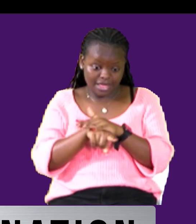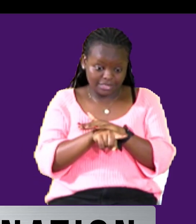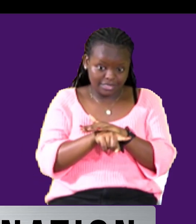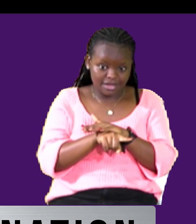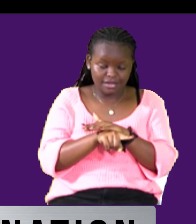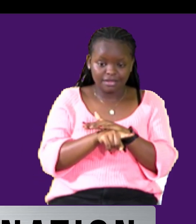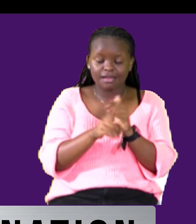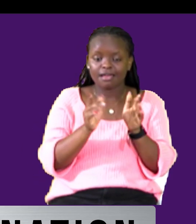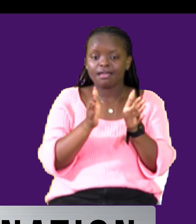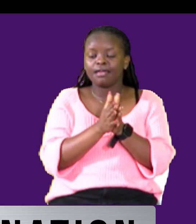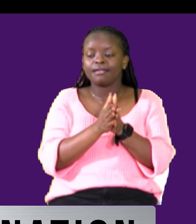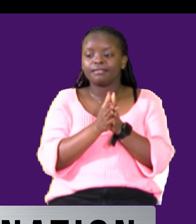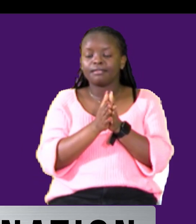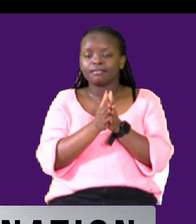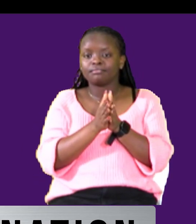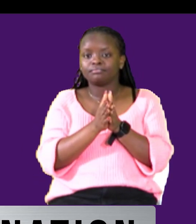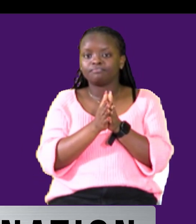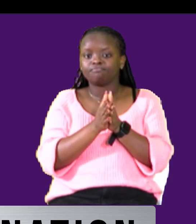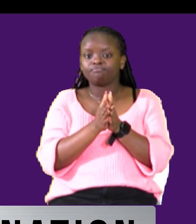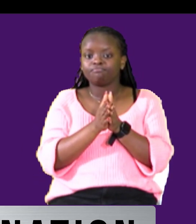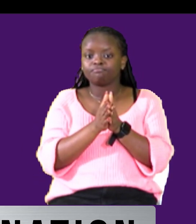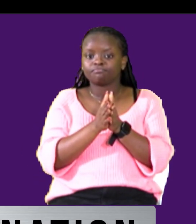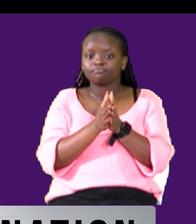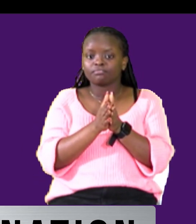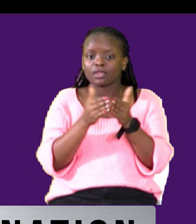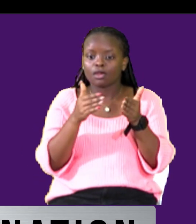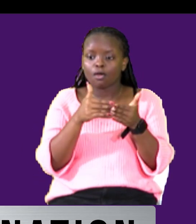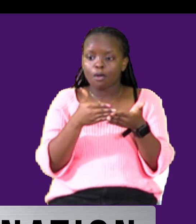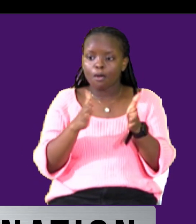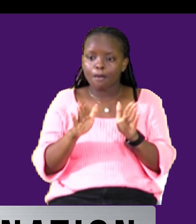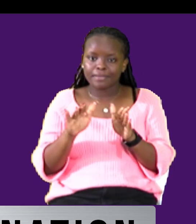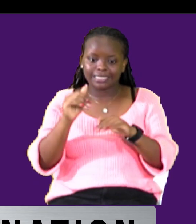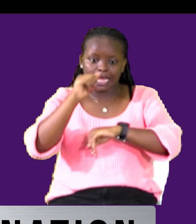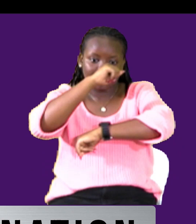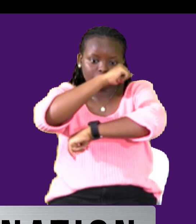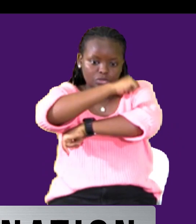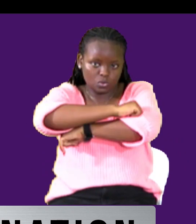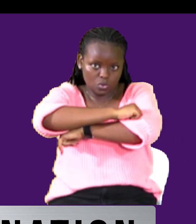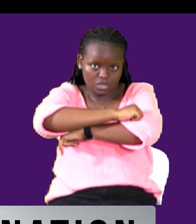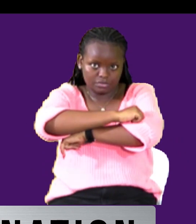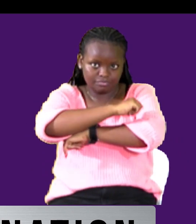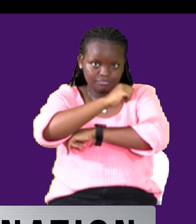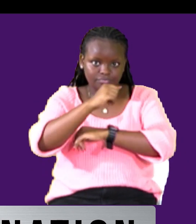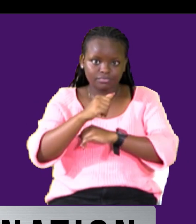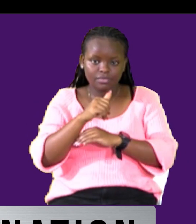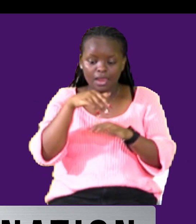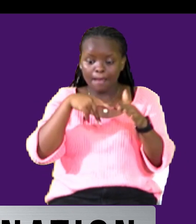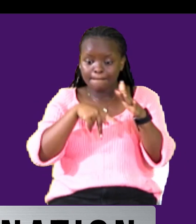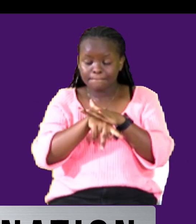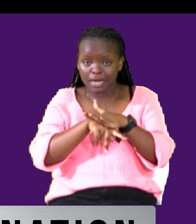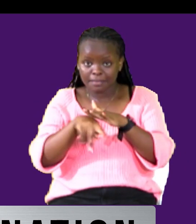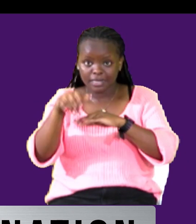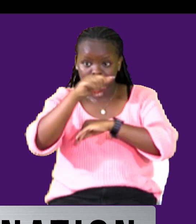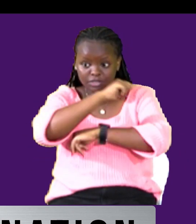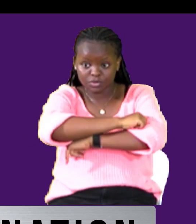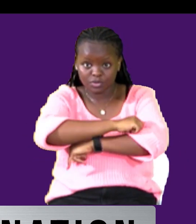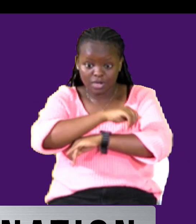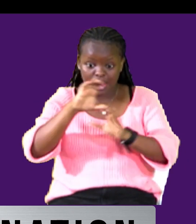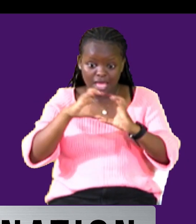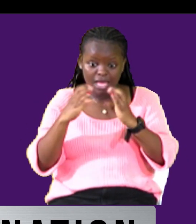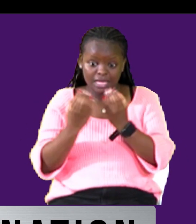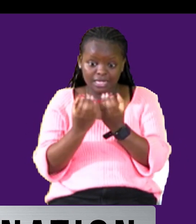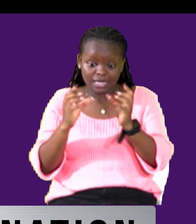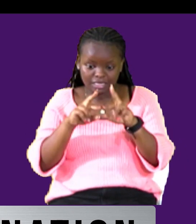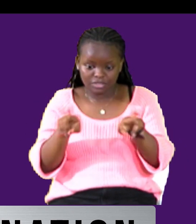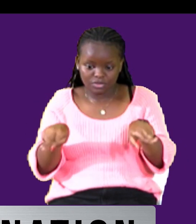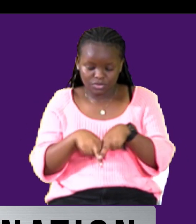into another area and opened up a school, a primary school, a classroom in one of